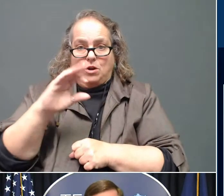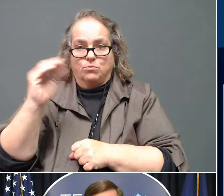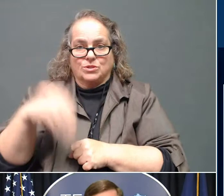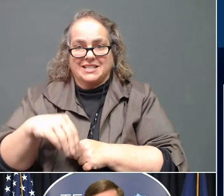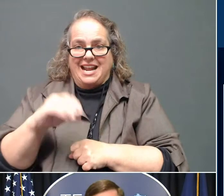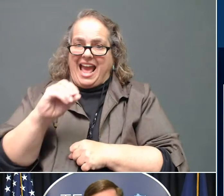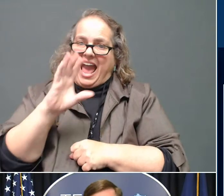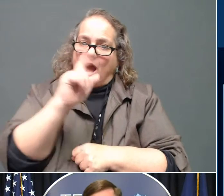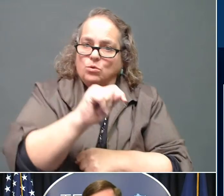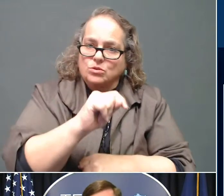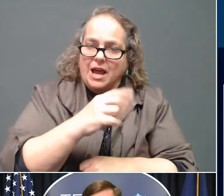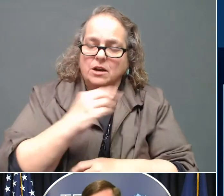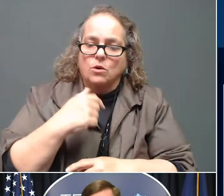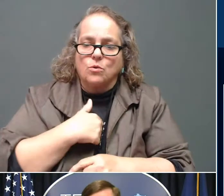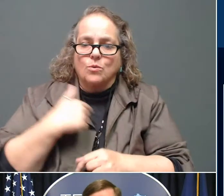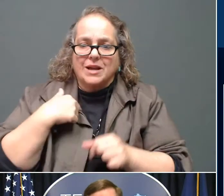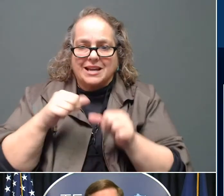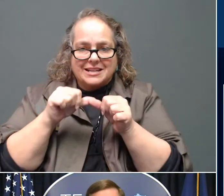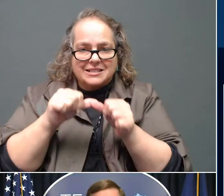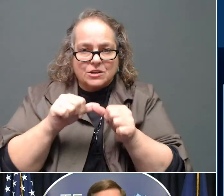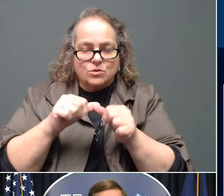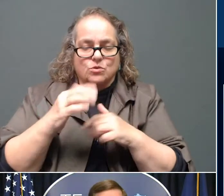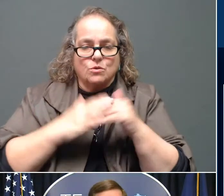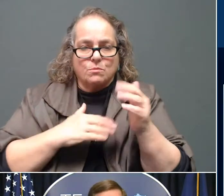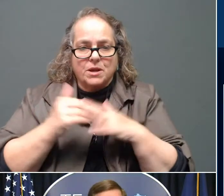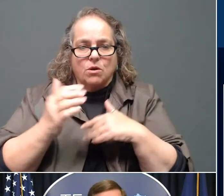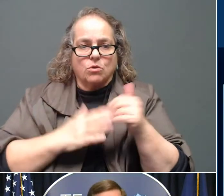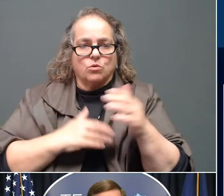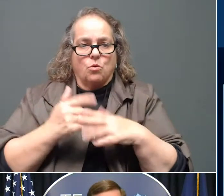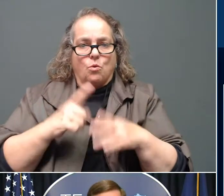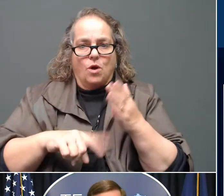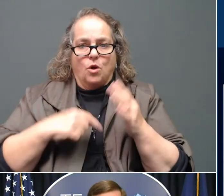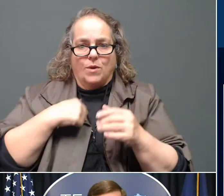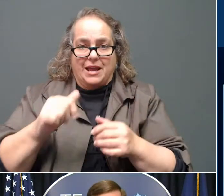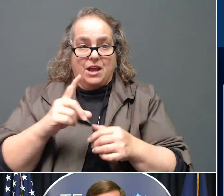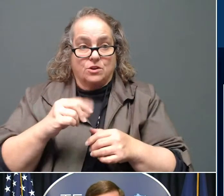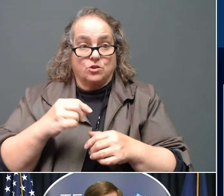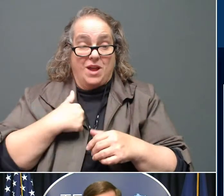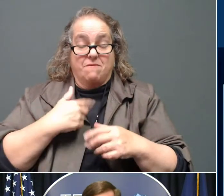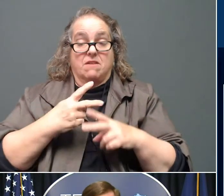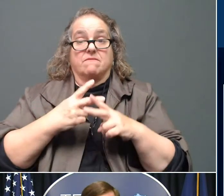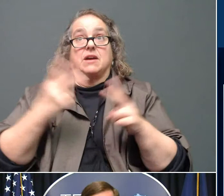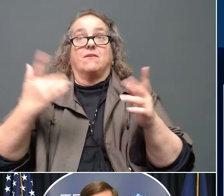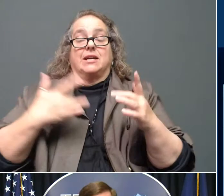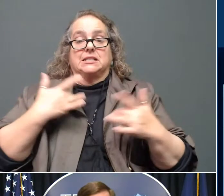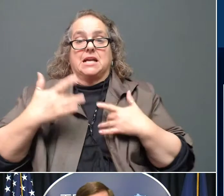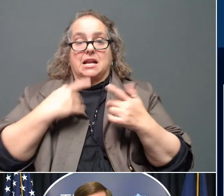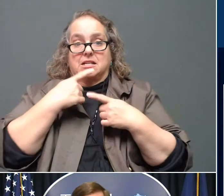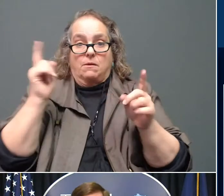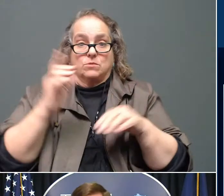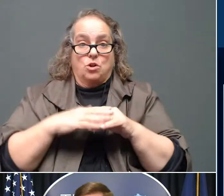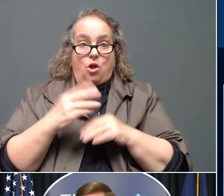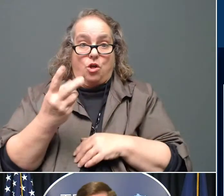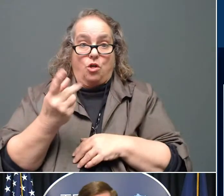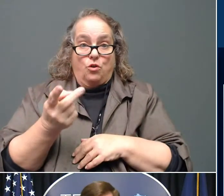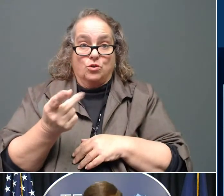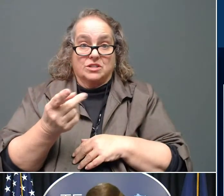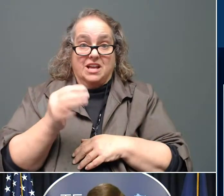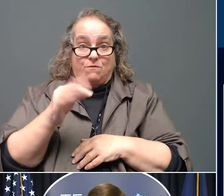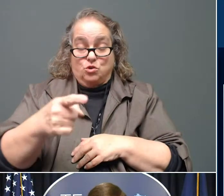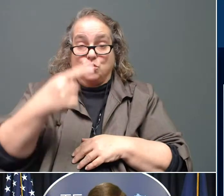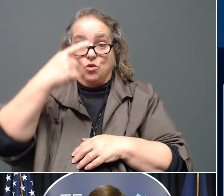sites around the Commonwealth. We got a really exciting announcement coming up on Thursday, where if you thought our map was filling in